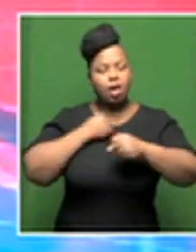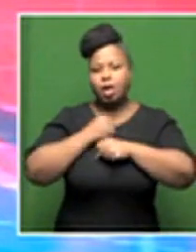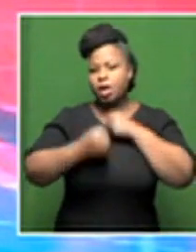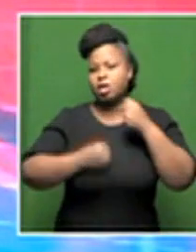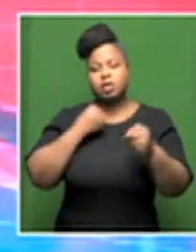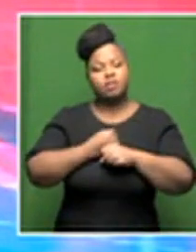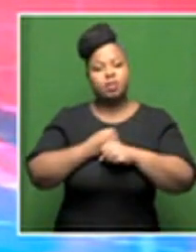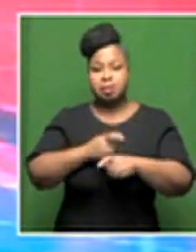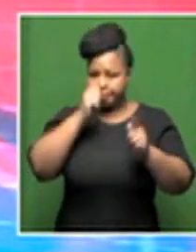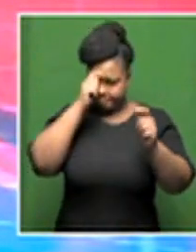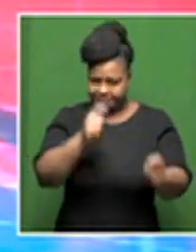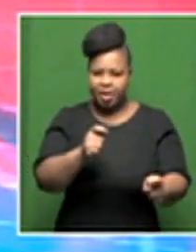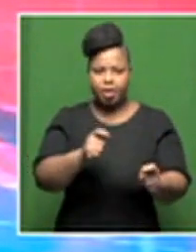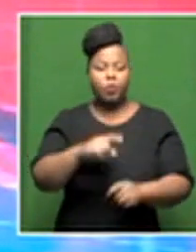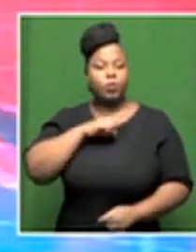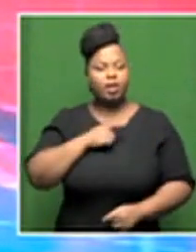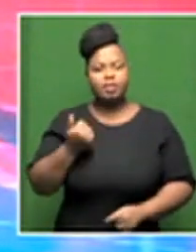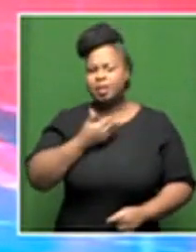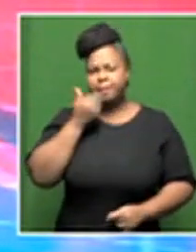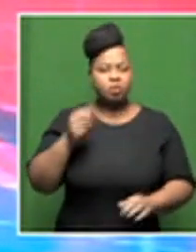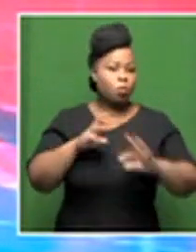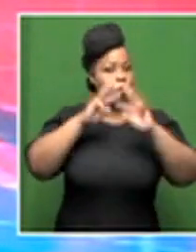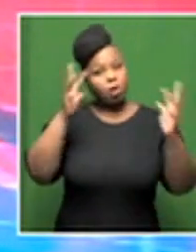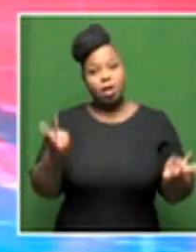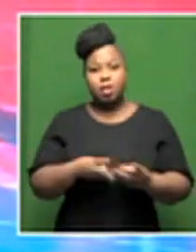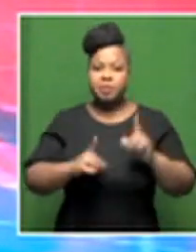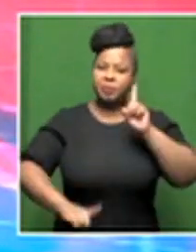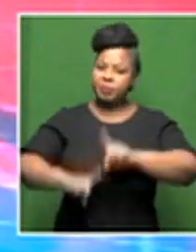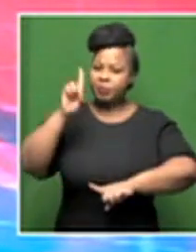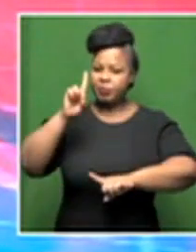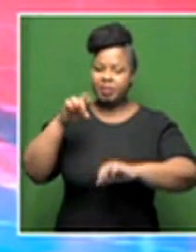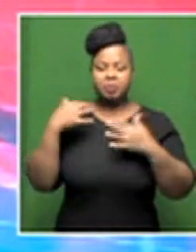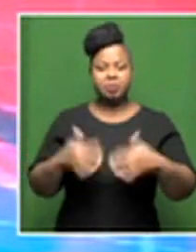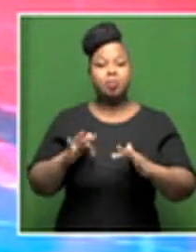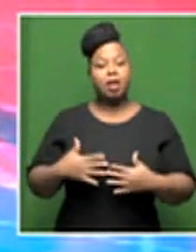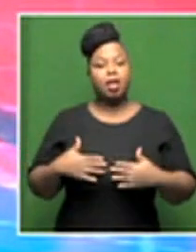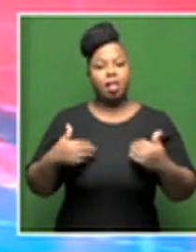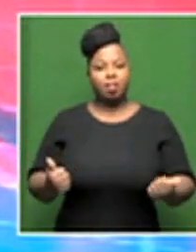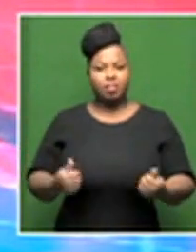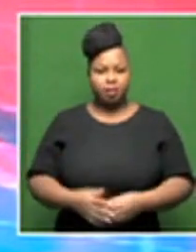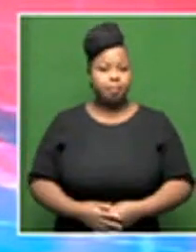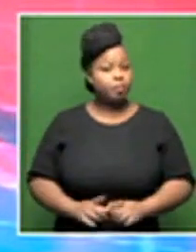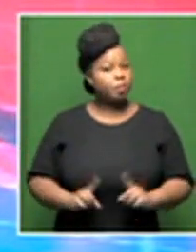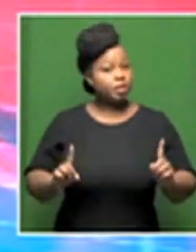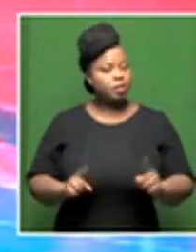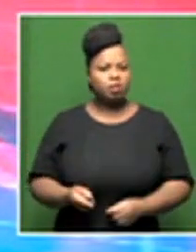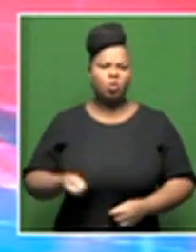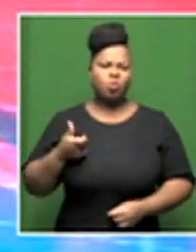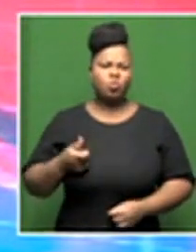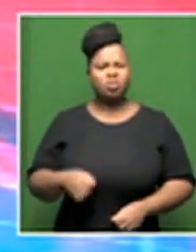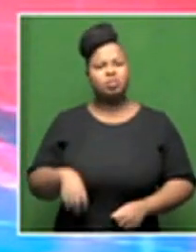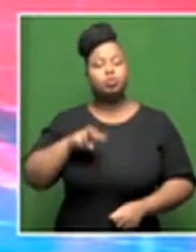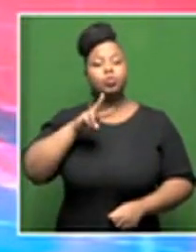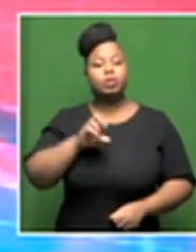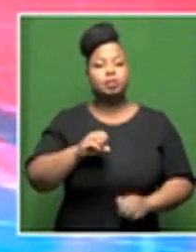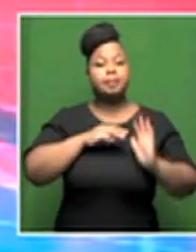is widely recognized as one of the world's most successful health interventions. Yet there is still